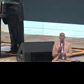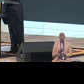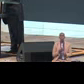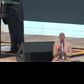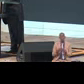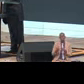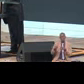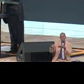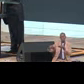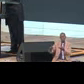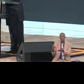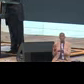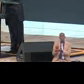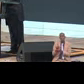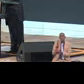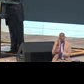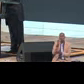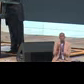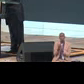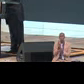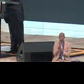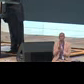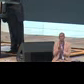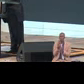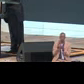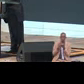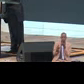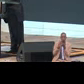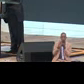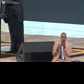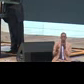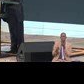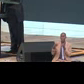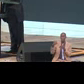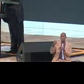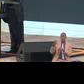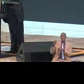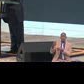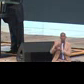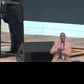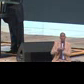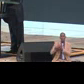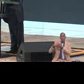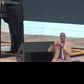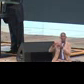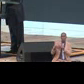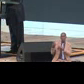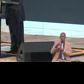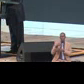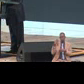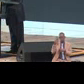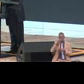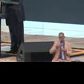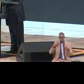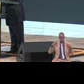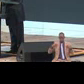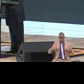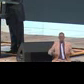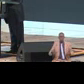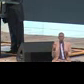they examined them 10 days after, they were healthier than all those who were eating